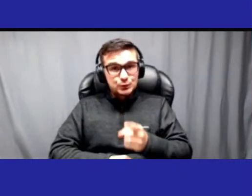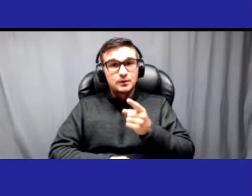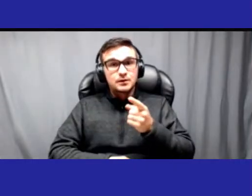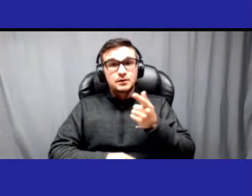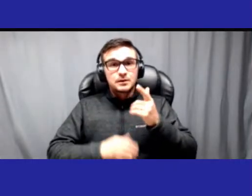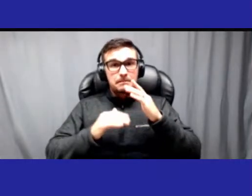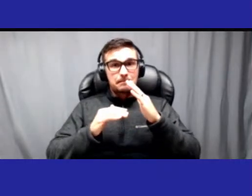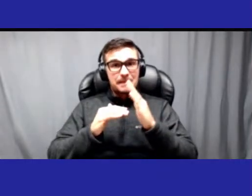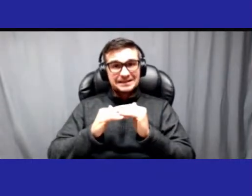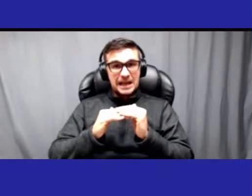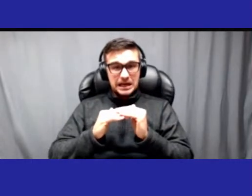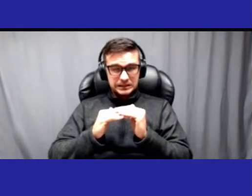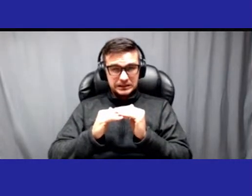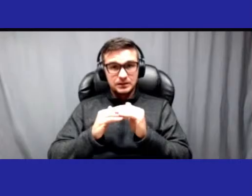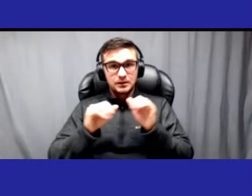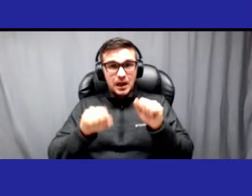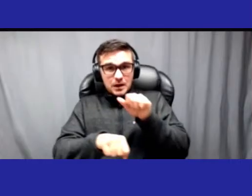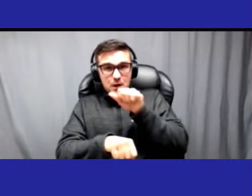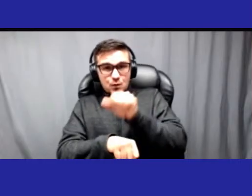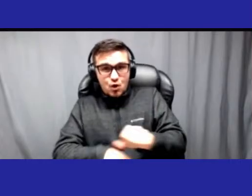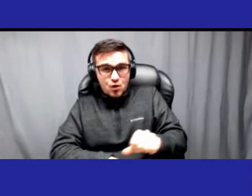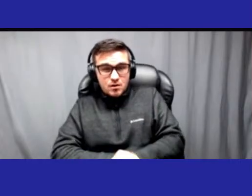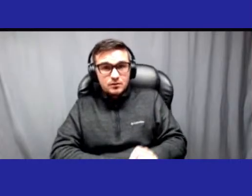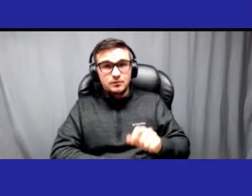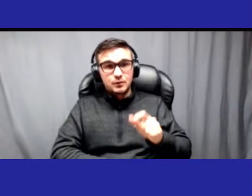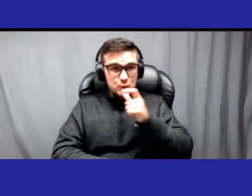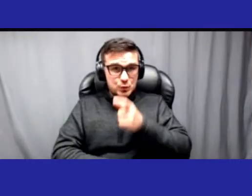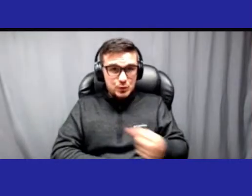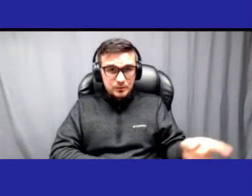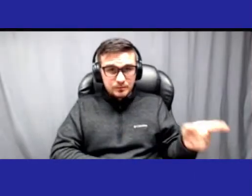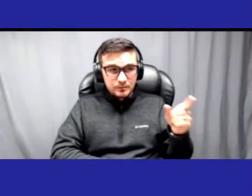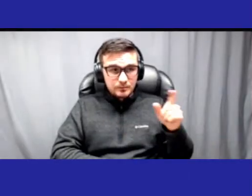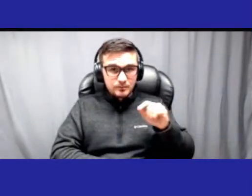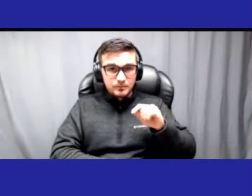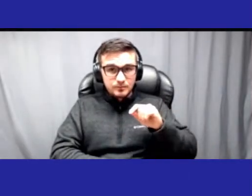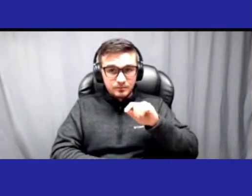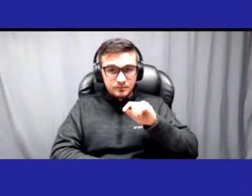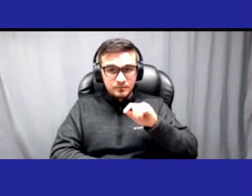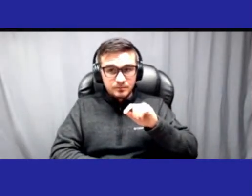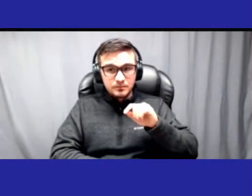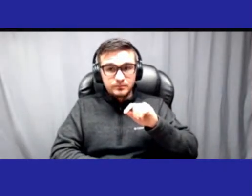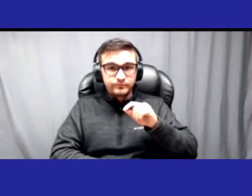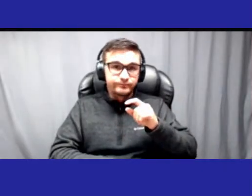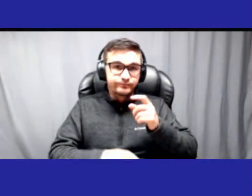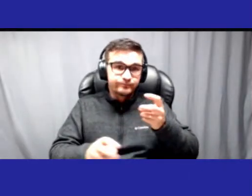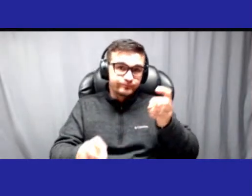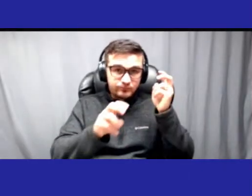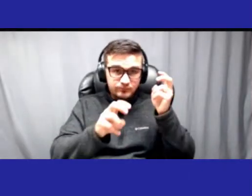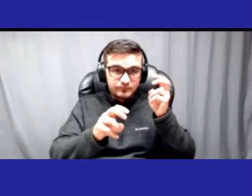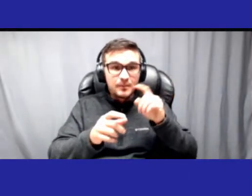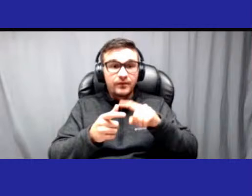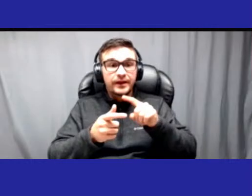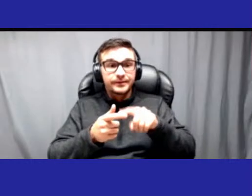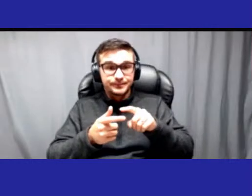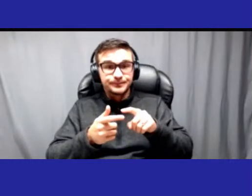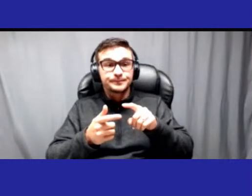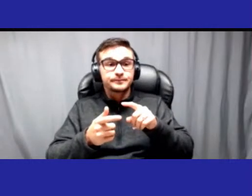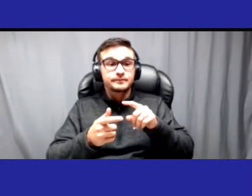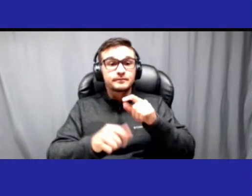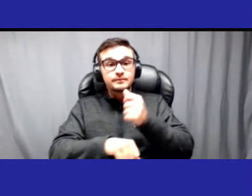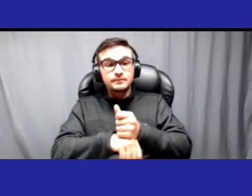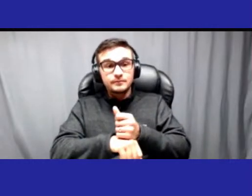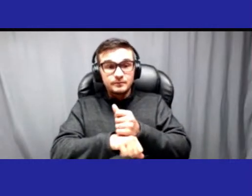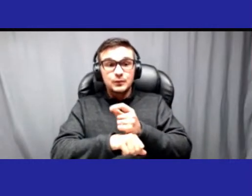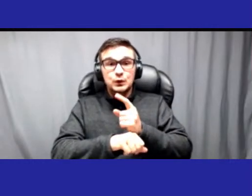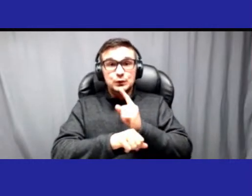against. Right. Of people who were impaneled. And since we set a true standard, then we're going up. And that's